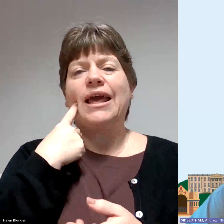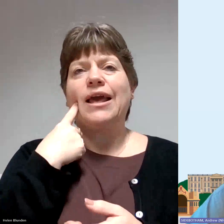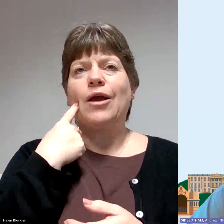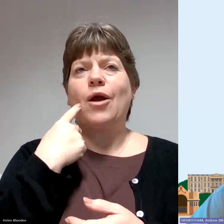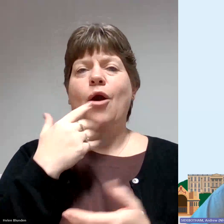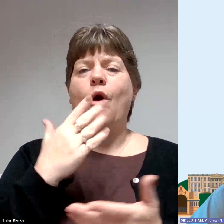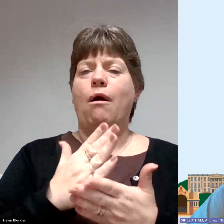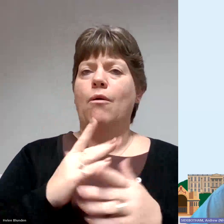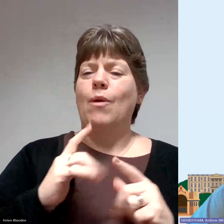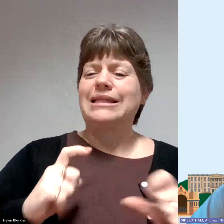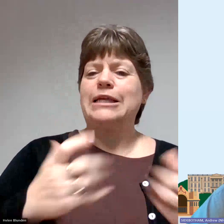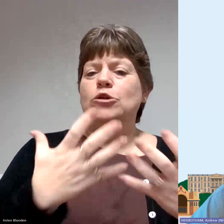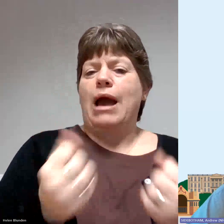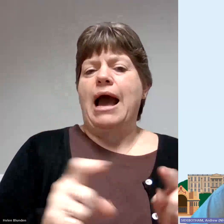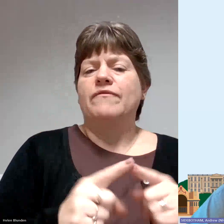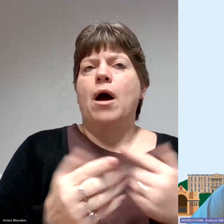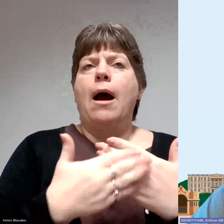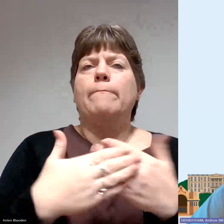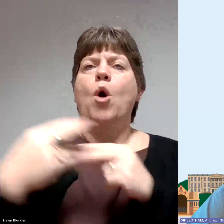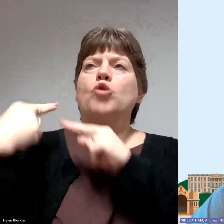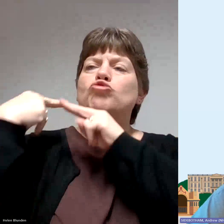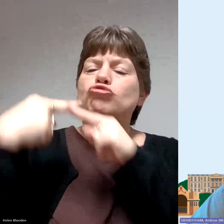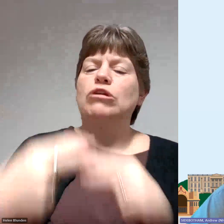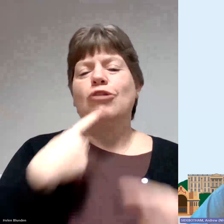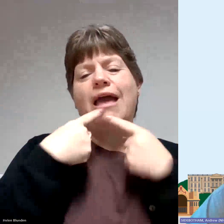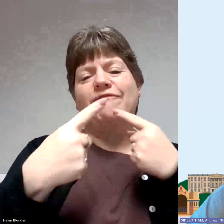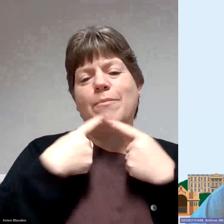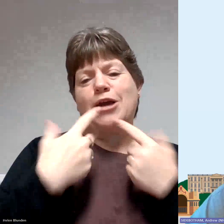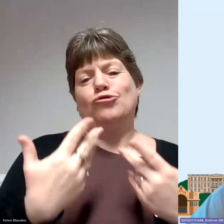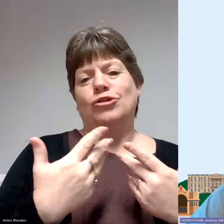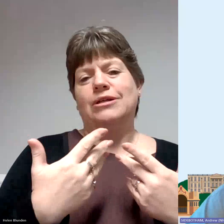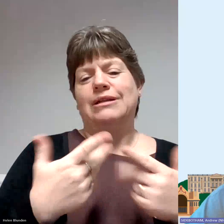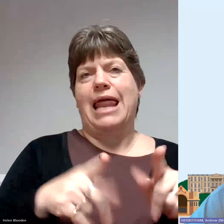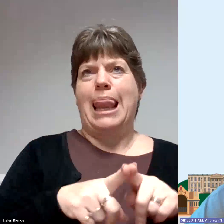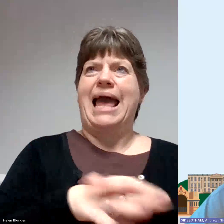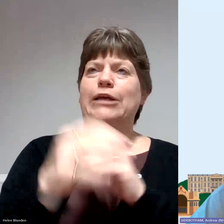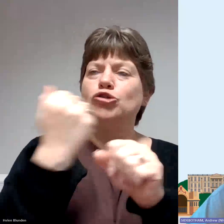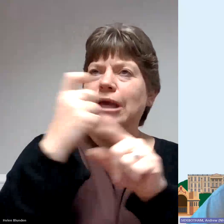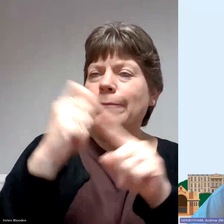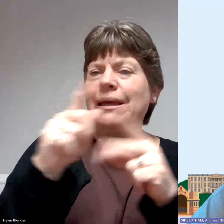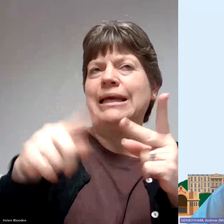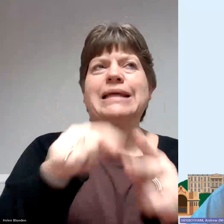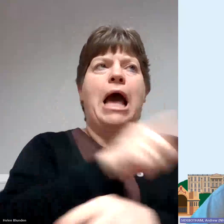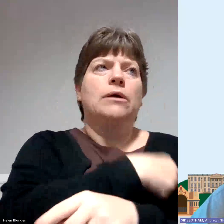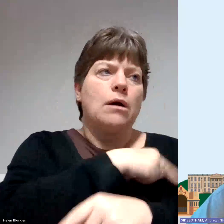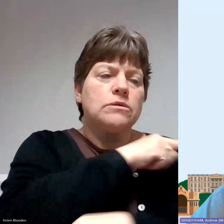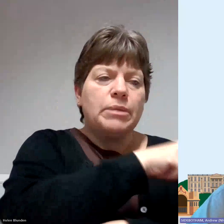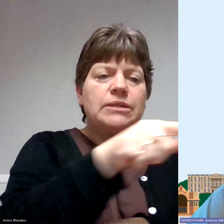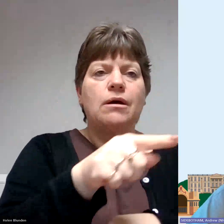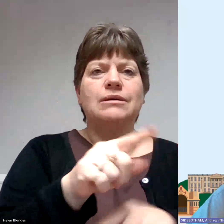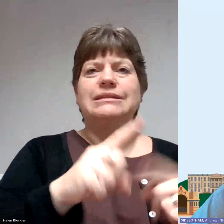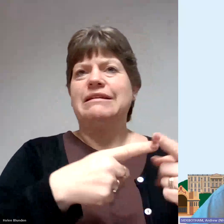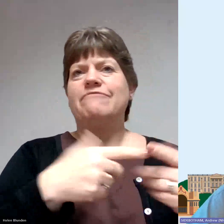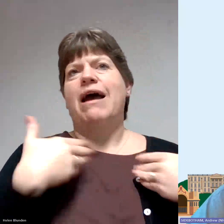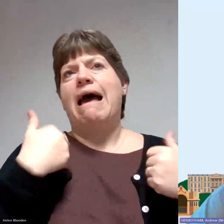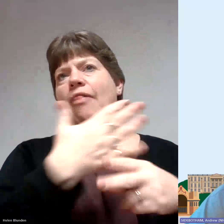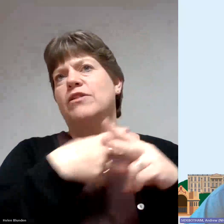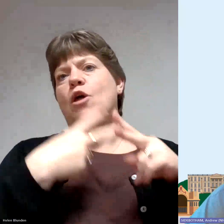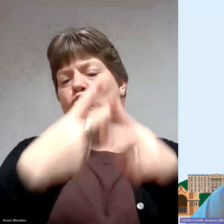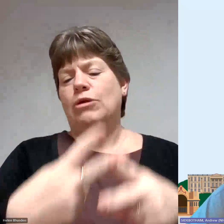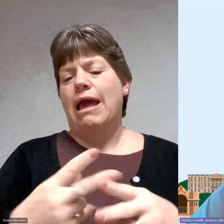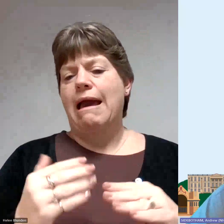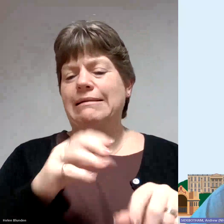continue to have what you might call more traditional information sets in GPs and in hospitals and in various health and social care settings,